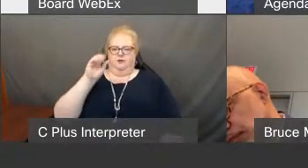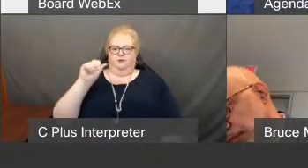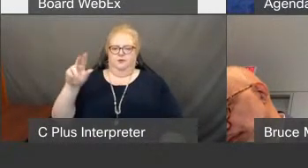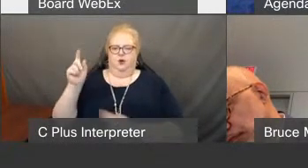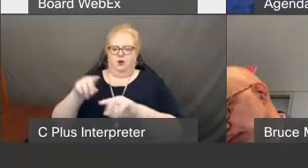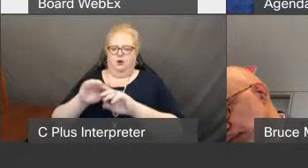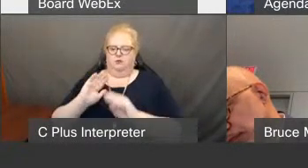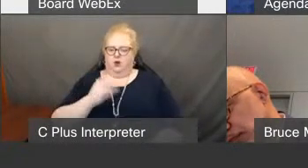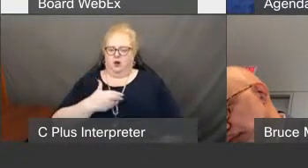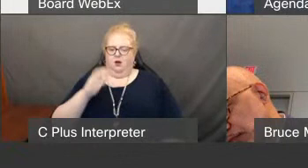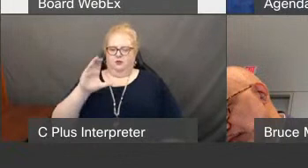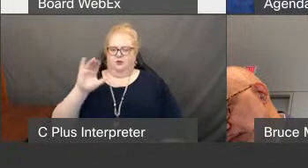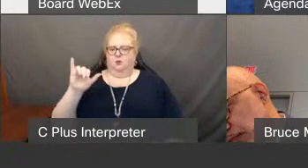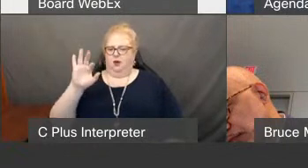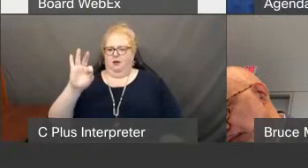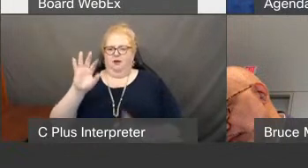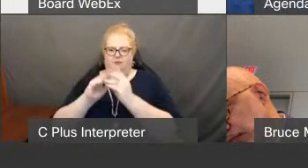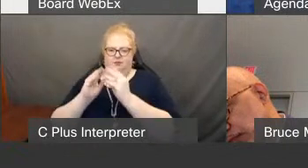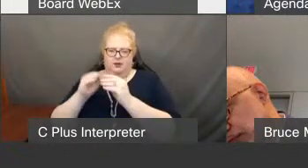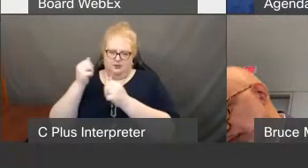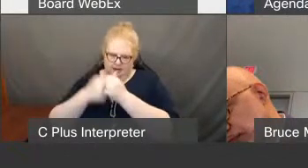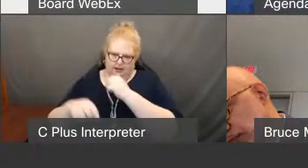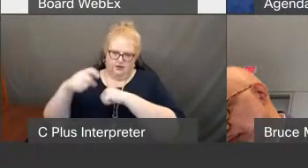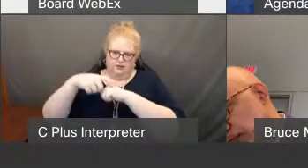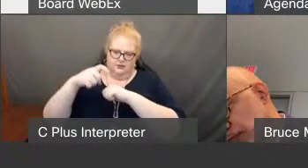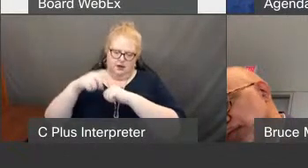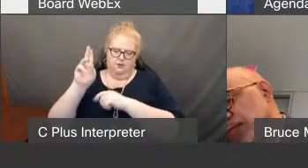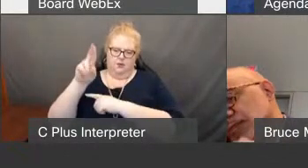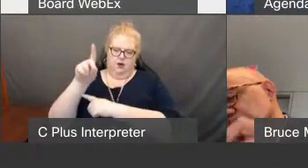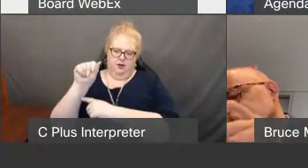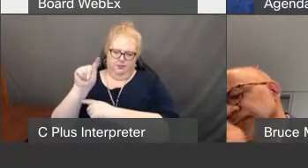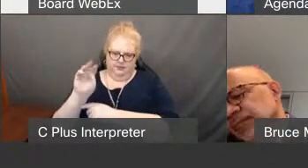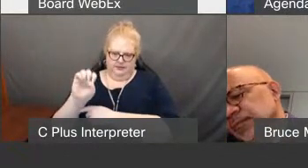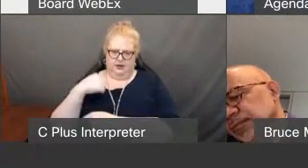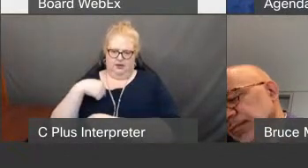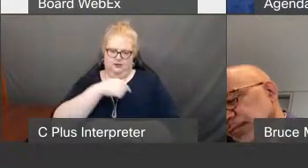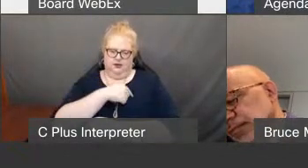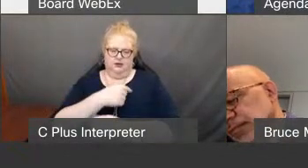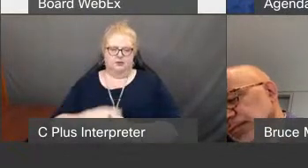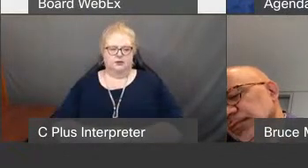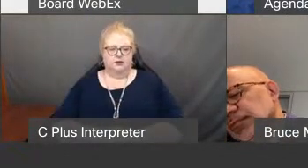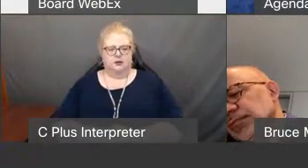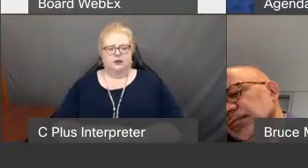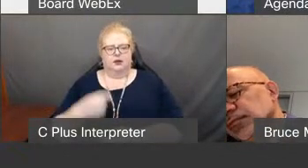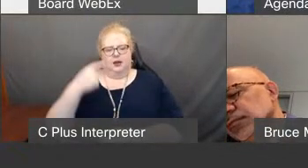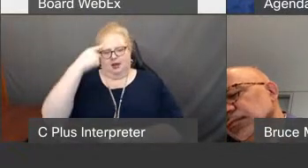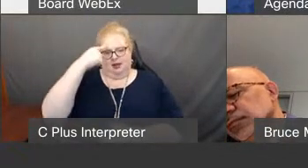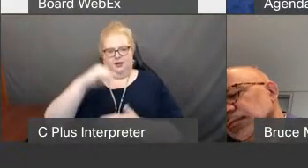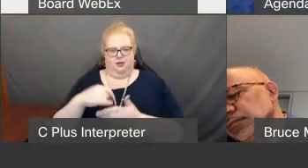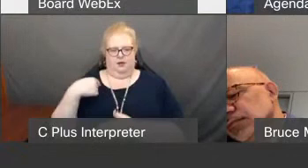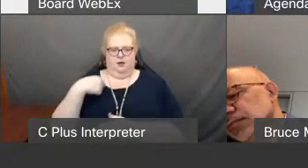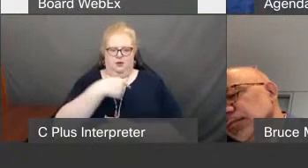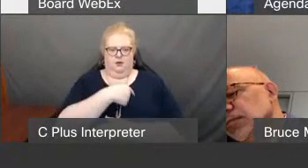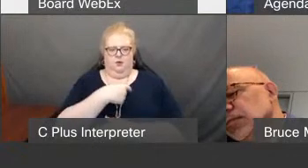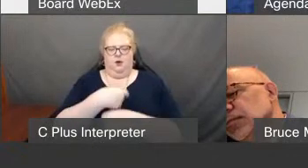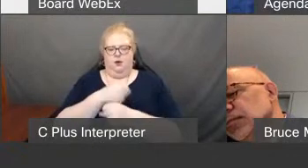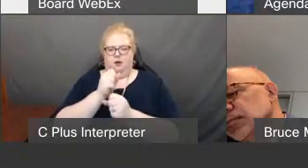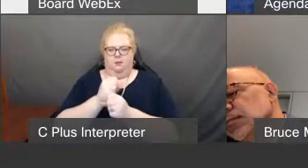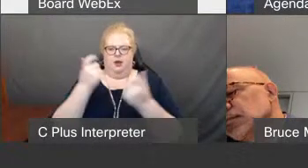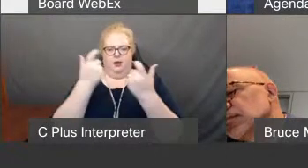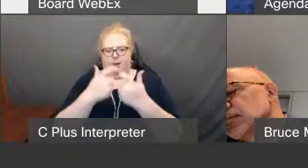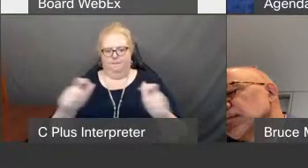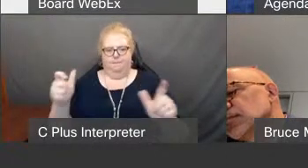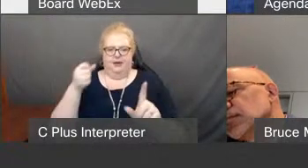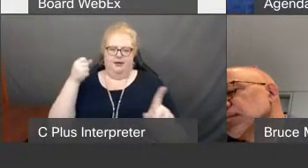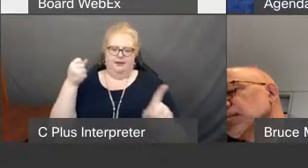CYF meetings every time and gives us an update. And I think that we are making a big impact.